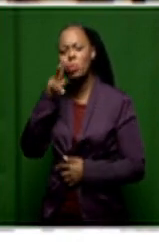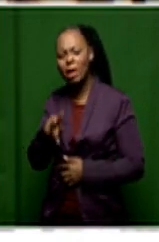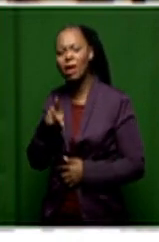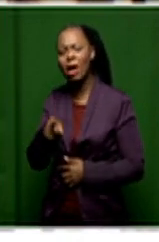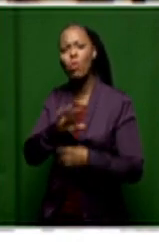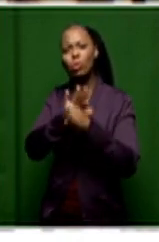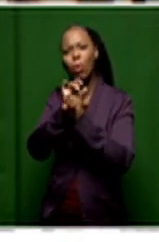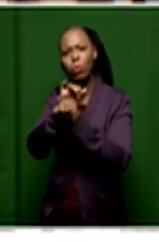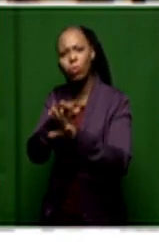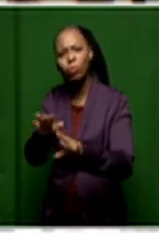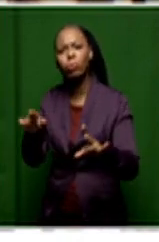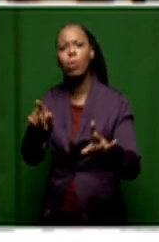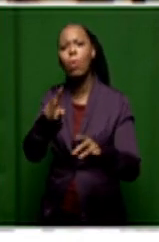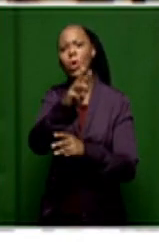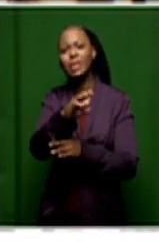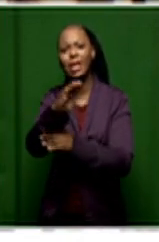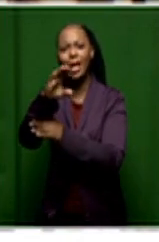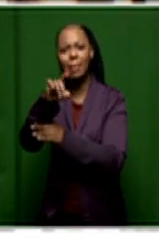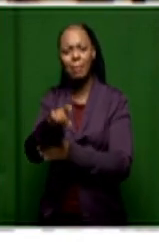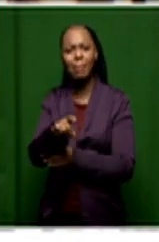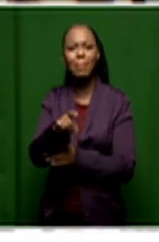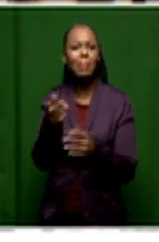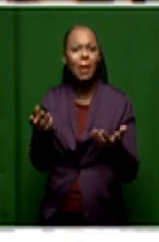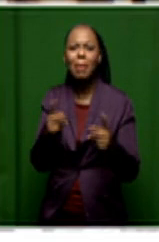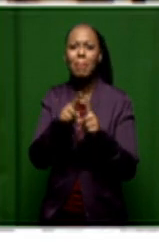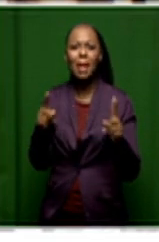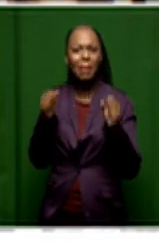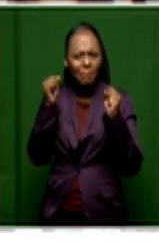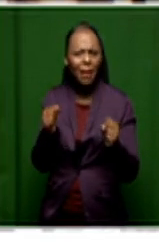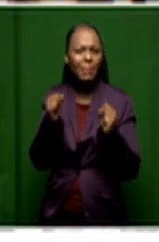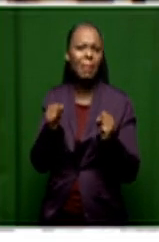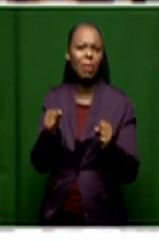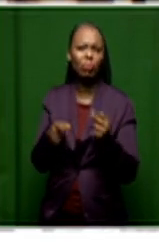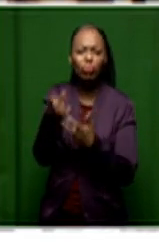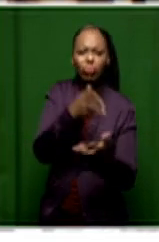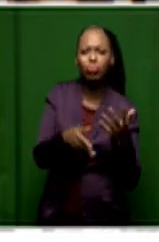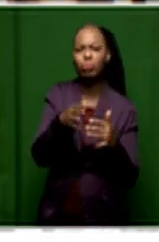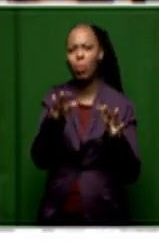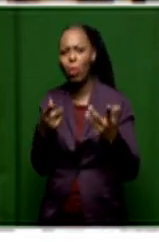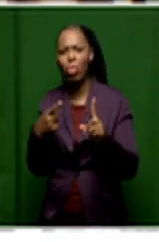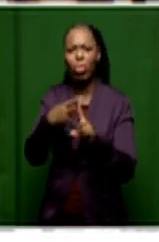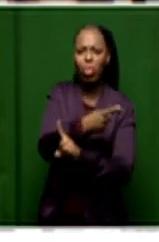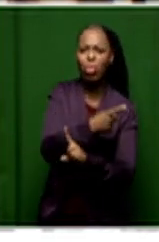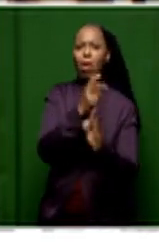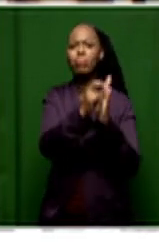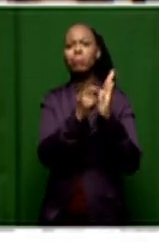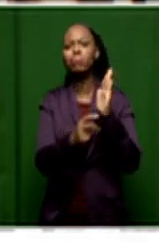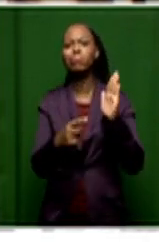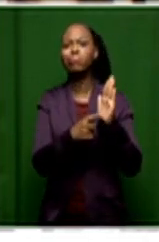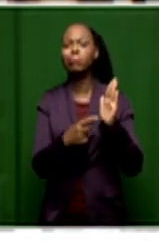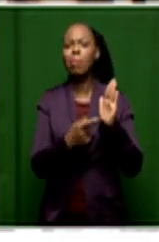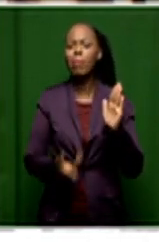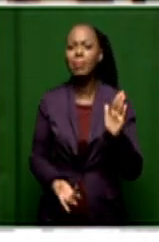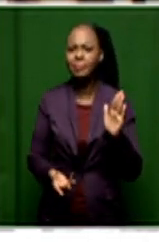of the virus, especially in the Western Cape and the Garden Route, why the restrictions that were imposed, the